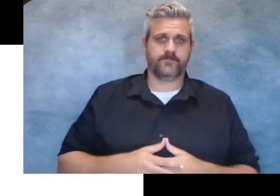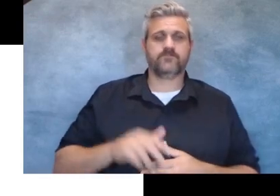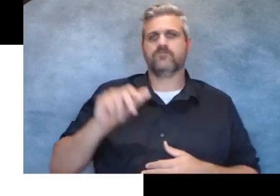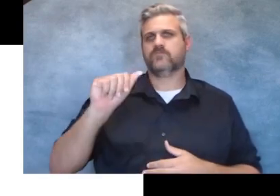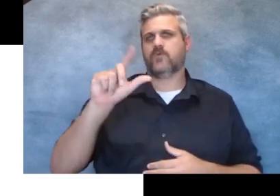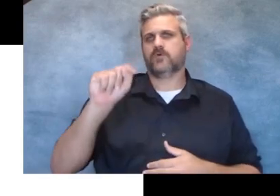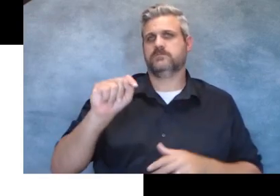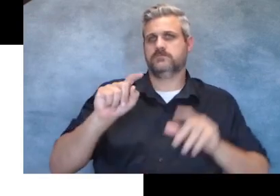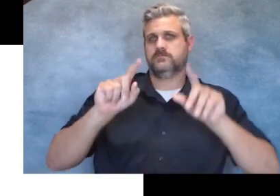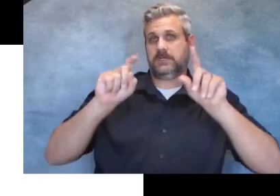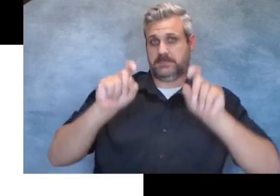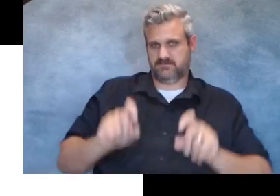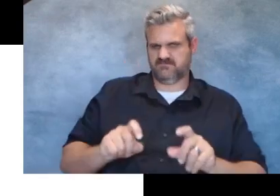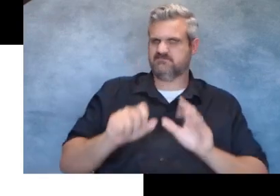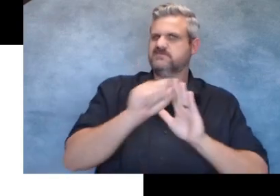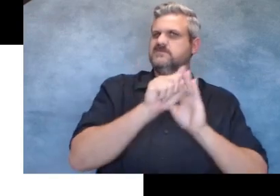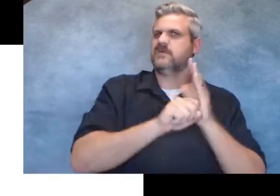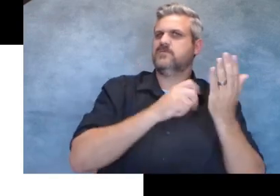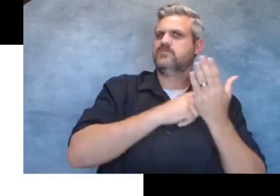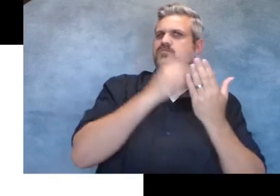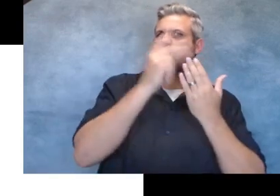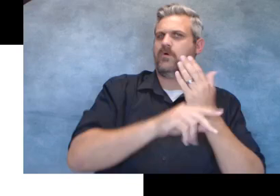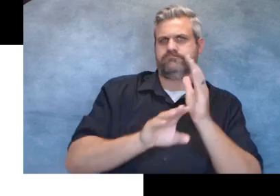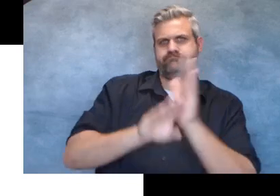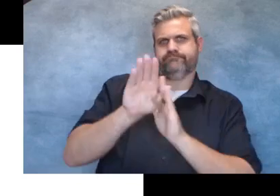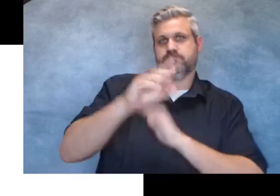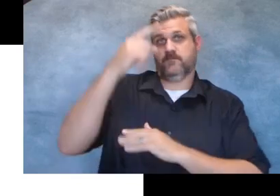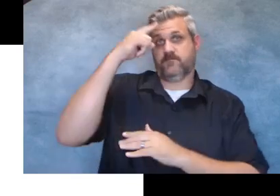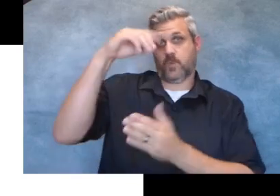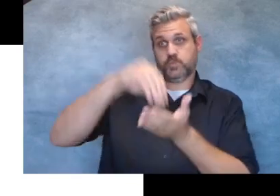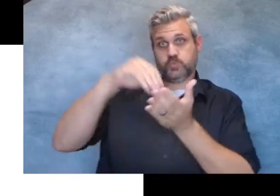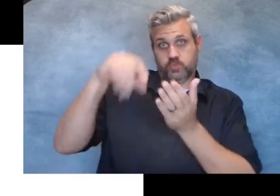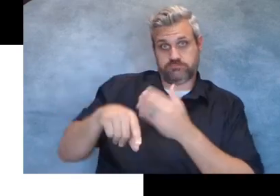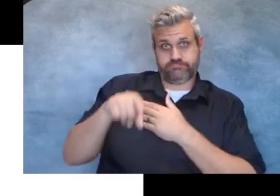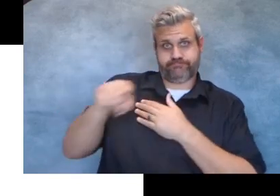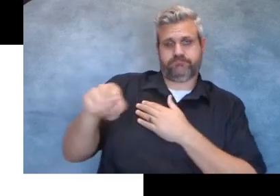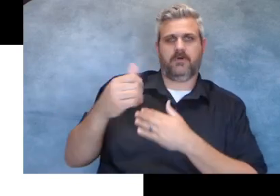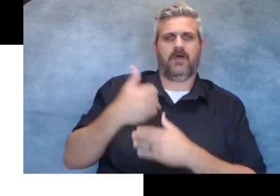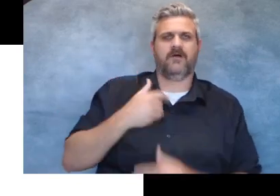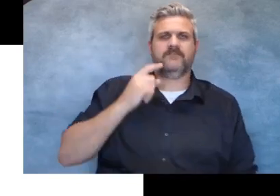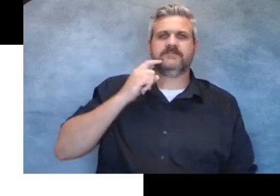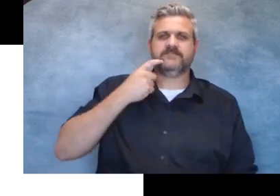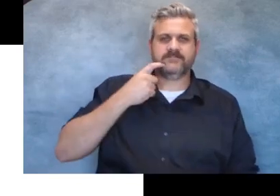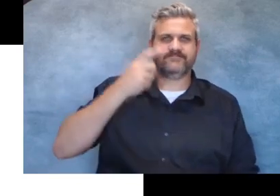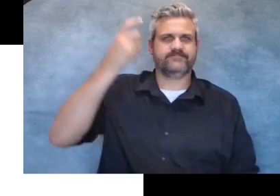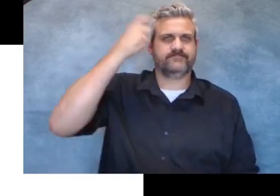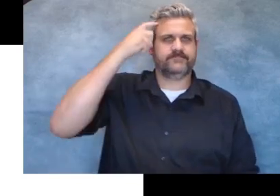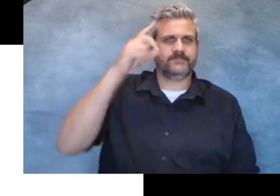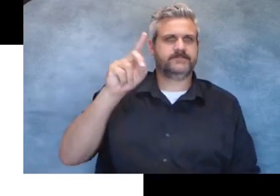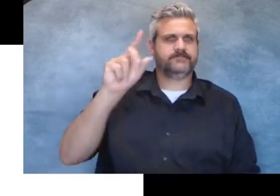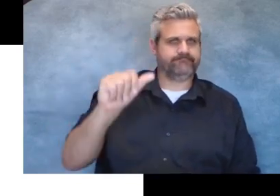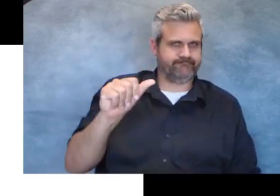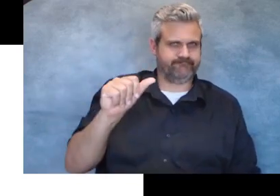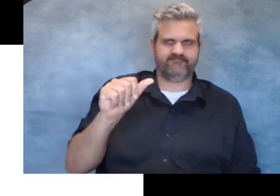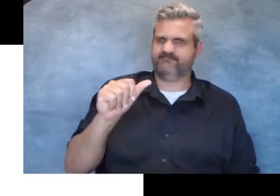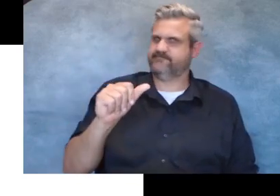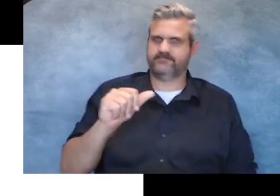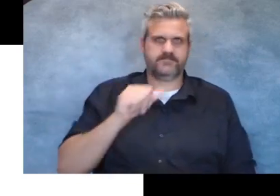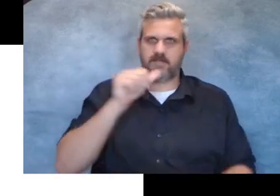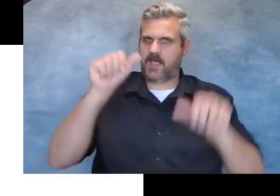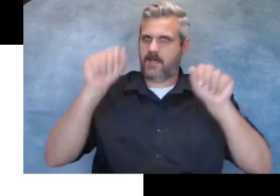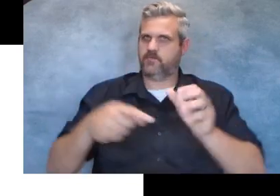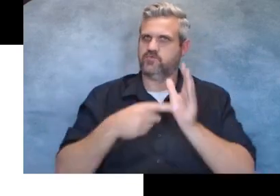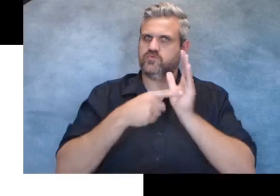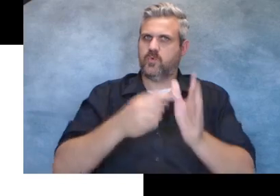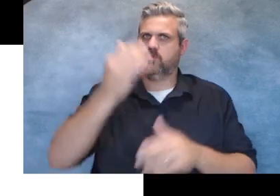The alternate assessment is a state assessment program developed for students with significant cognitive disabilities who are unable to